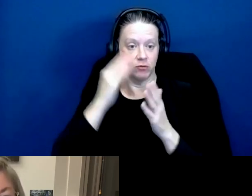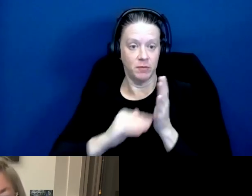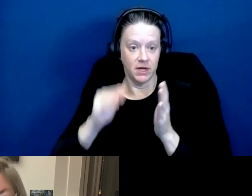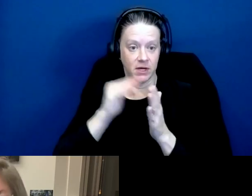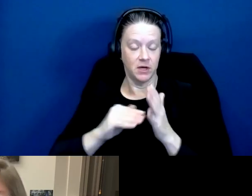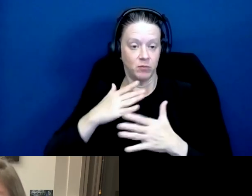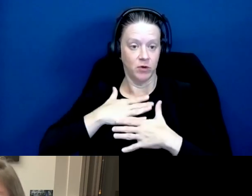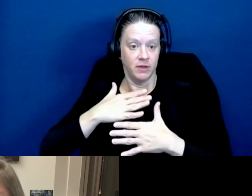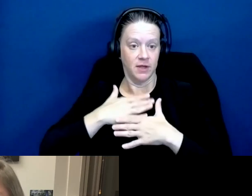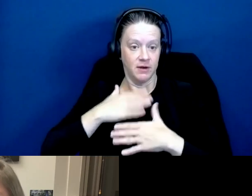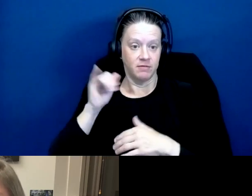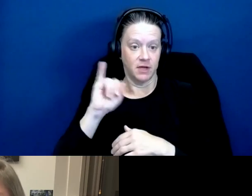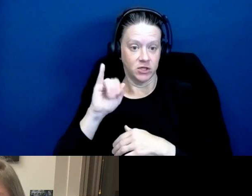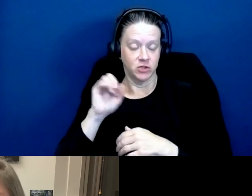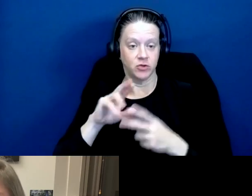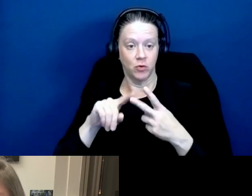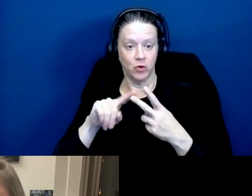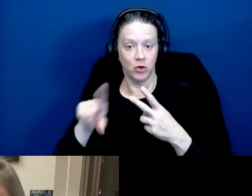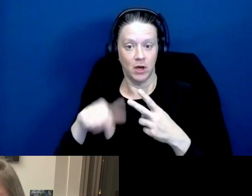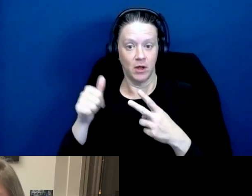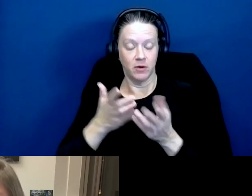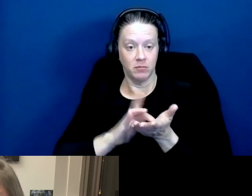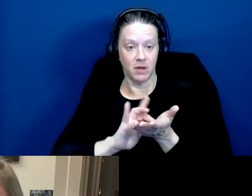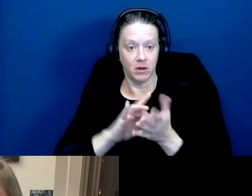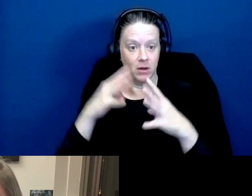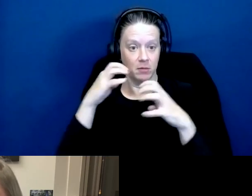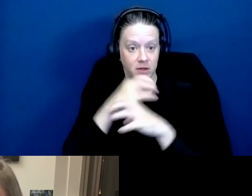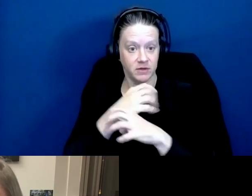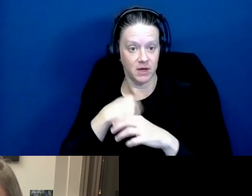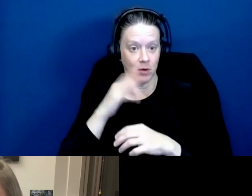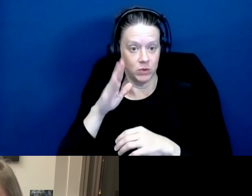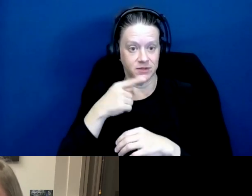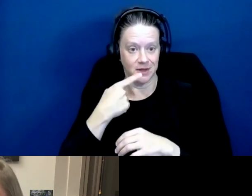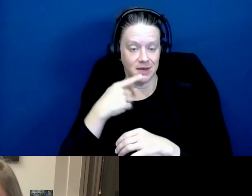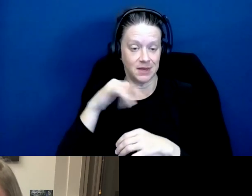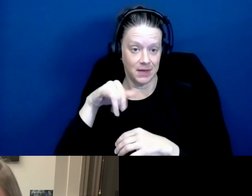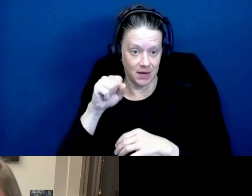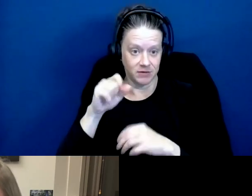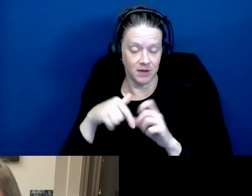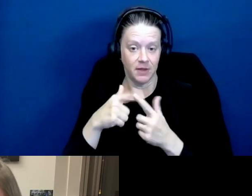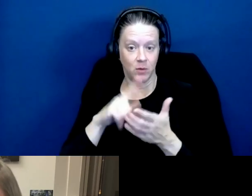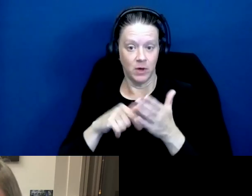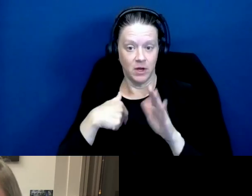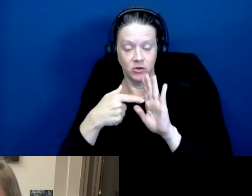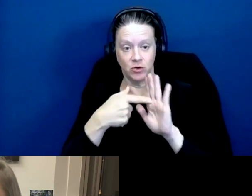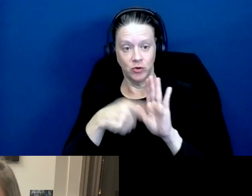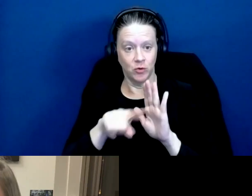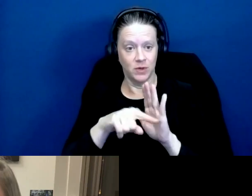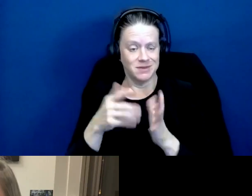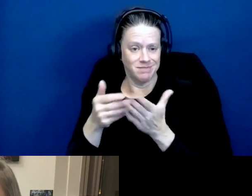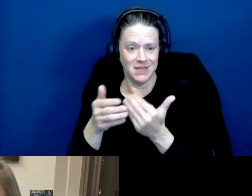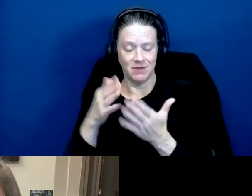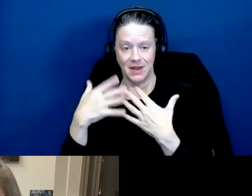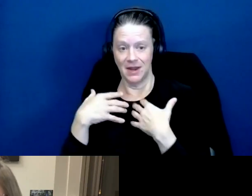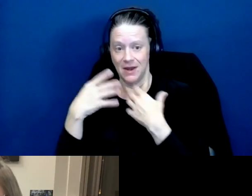or other medical complexity, I would say yes. And then what I also showed you is that even healthy children